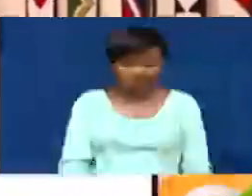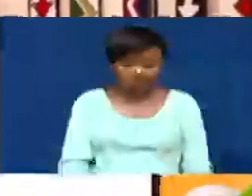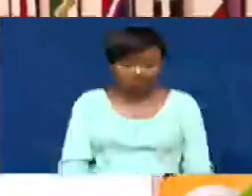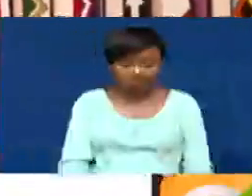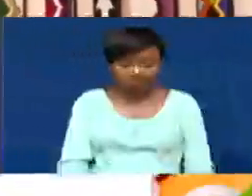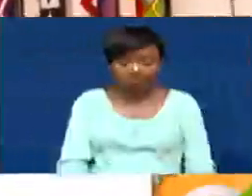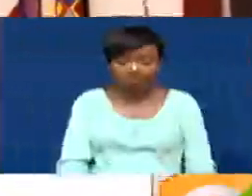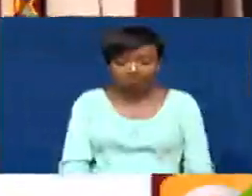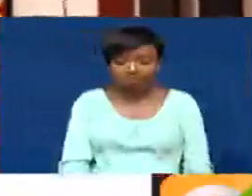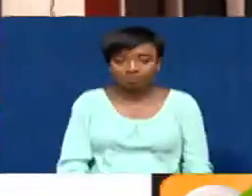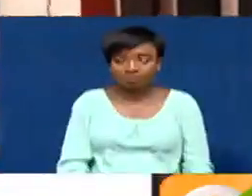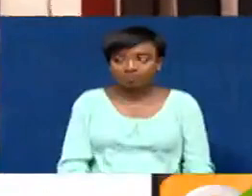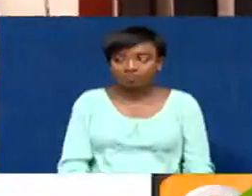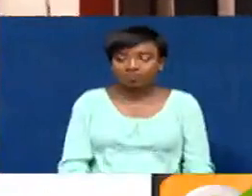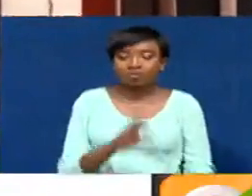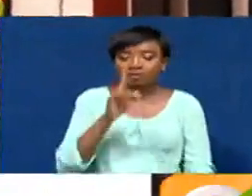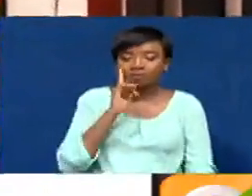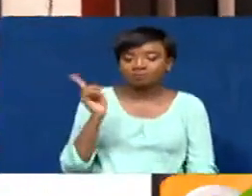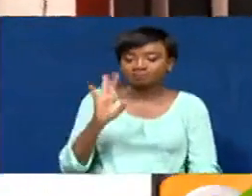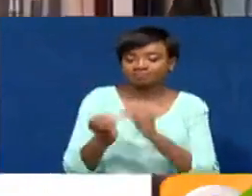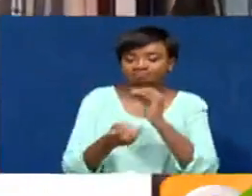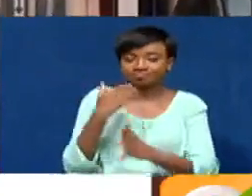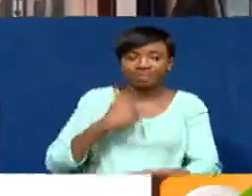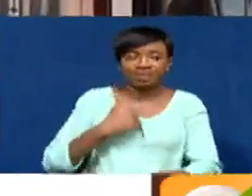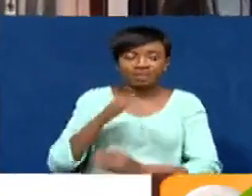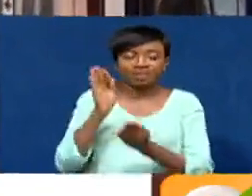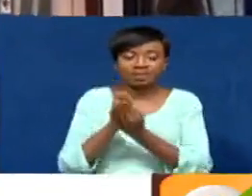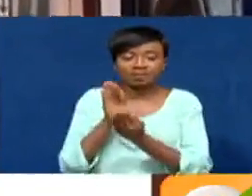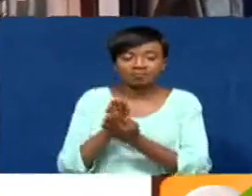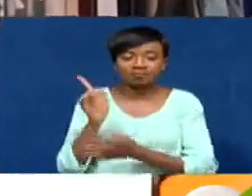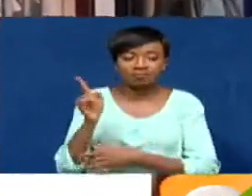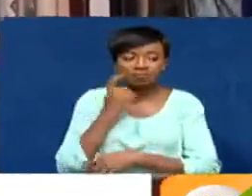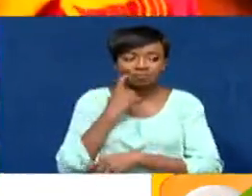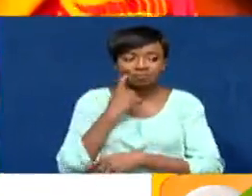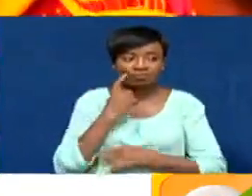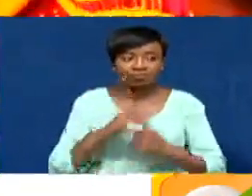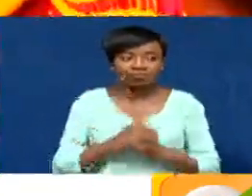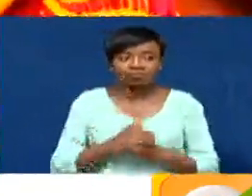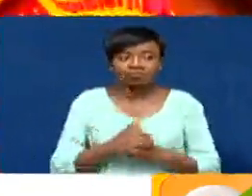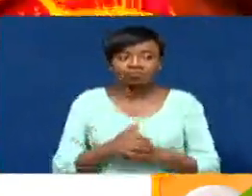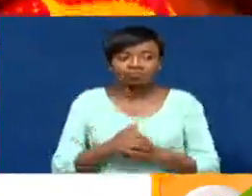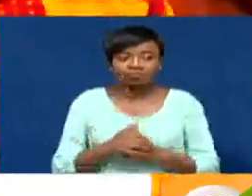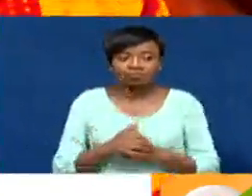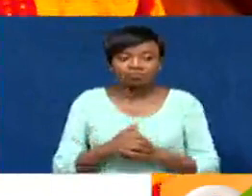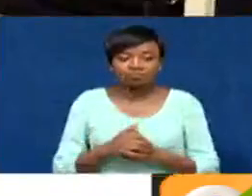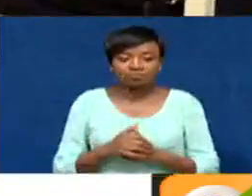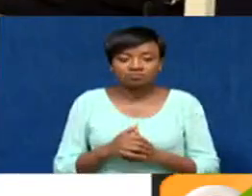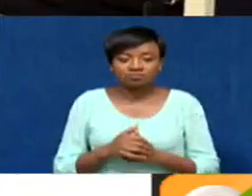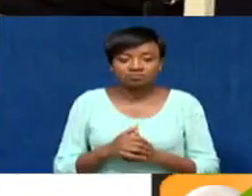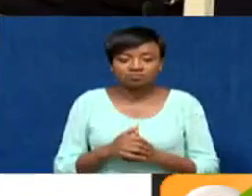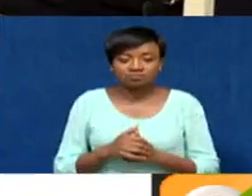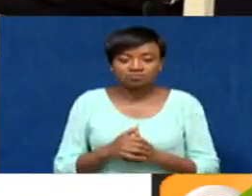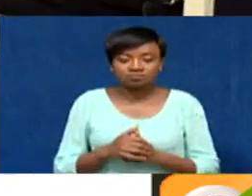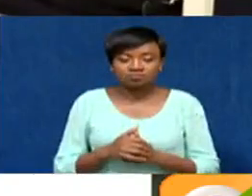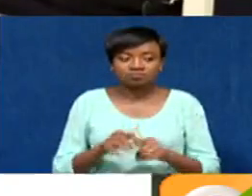Chebet Mutai is the founder of Waza Wazi Leather Store, a luxury lifestyle brand that makes handcrafted pieces